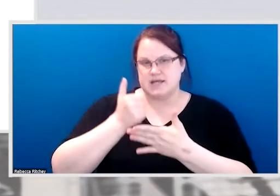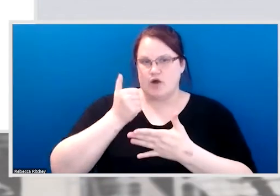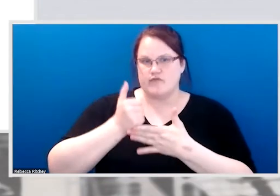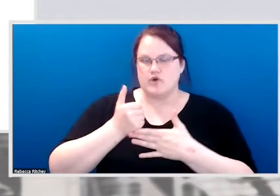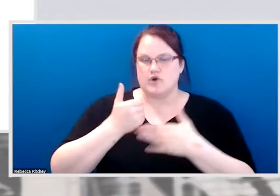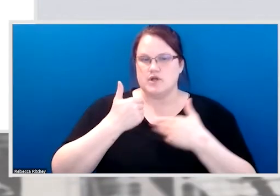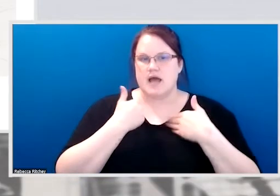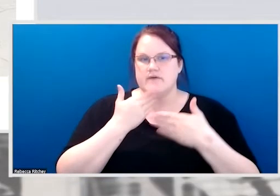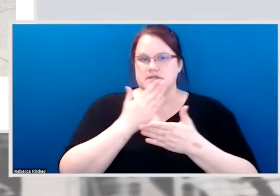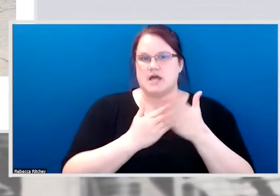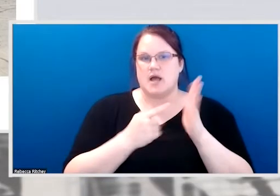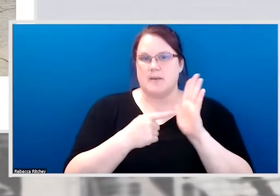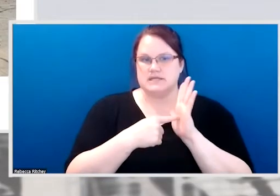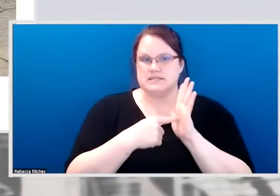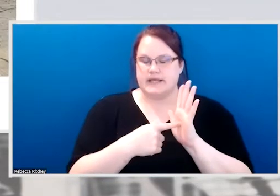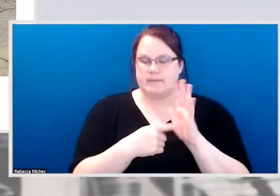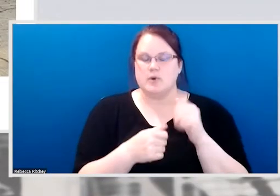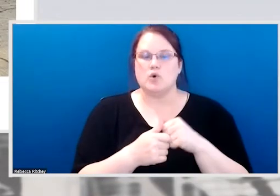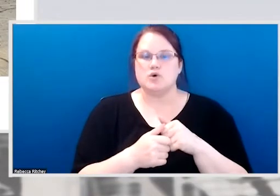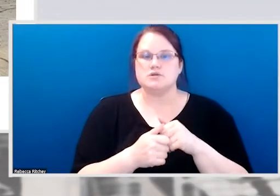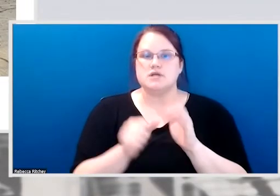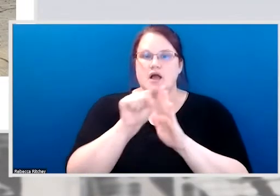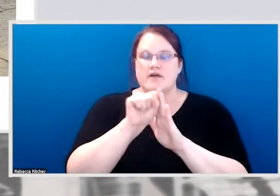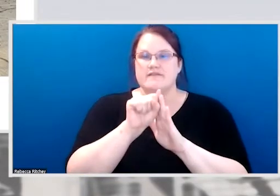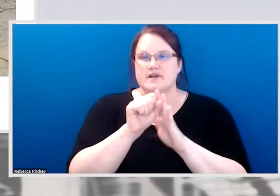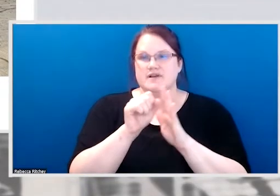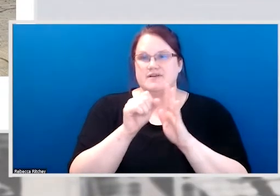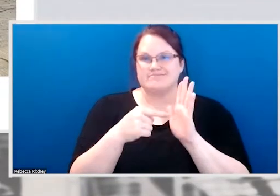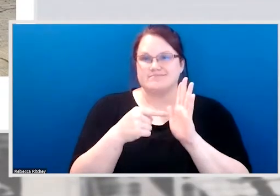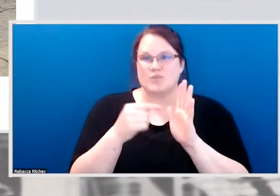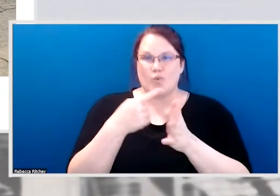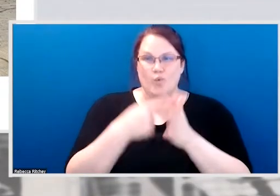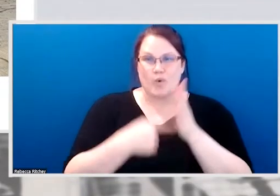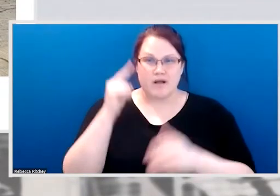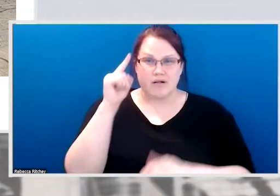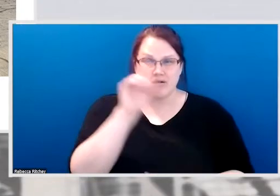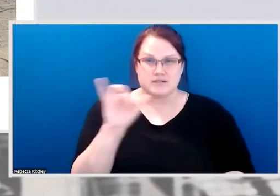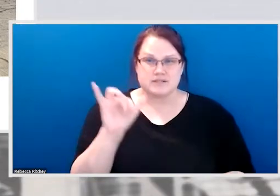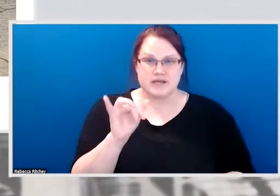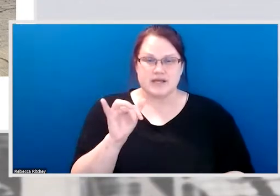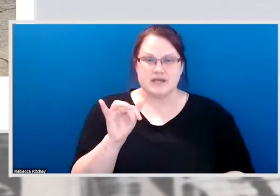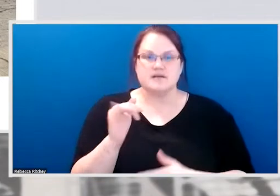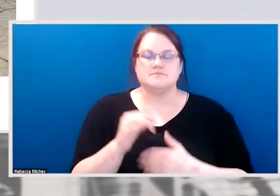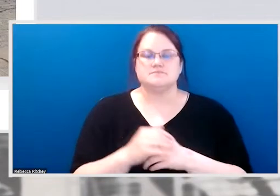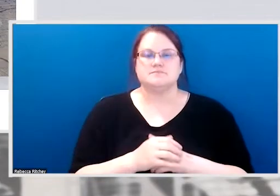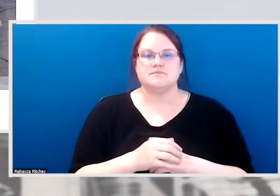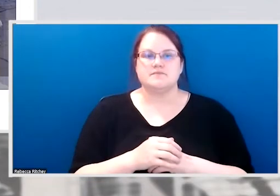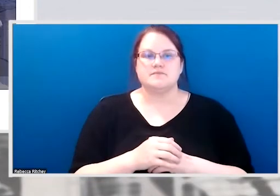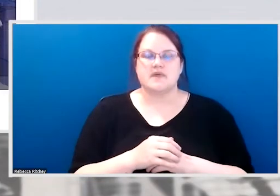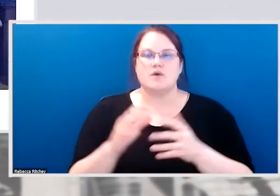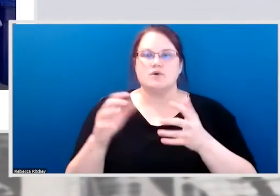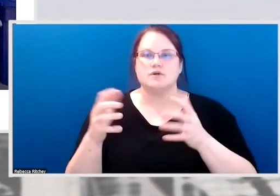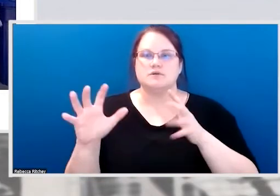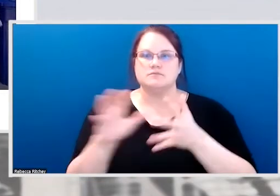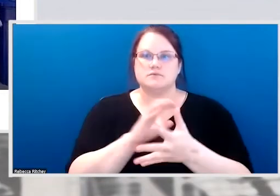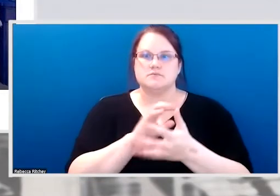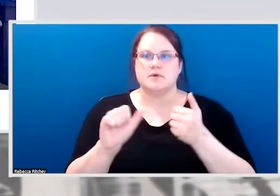some examples of the state of some of the structures that are demolished by the city, by